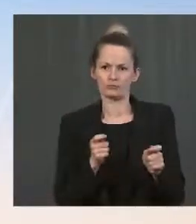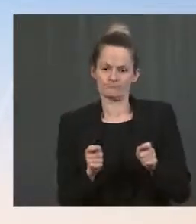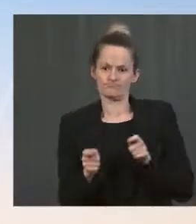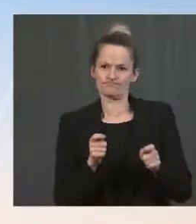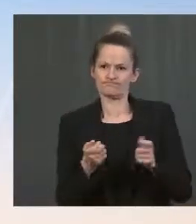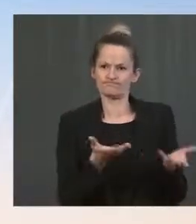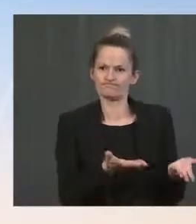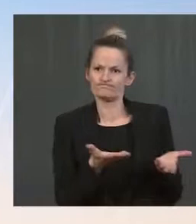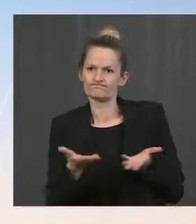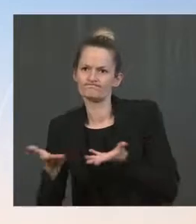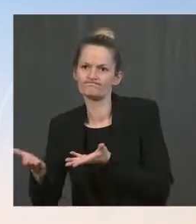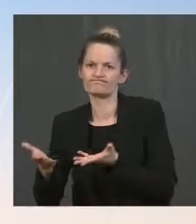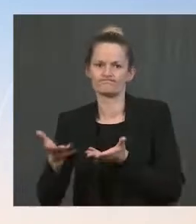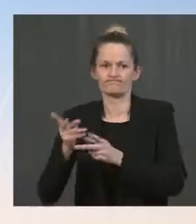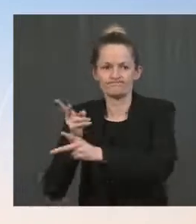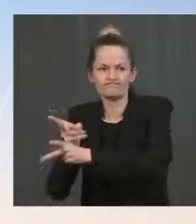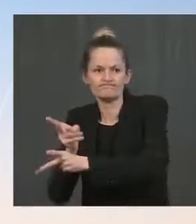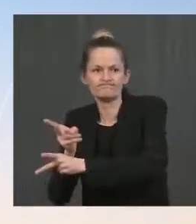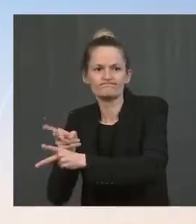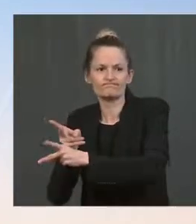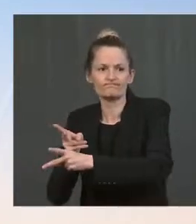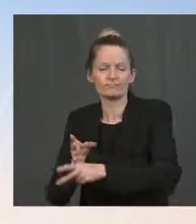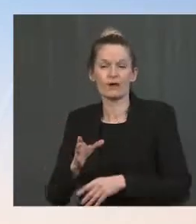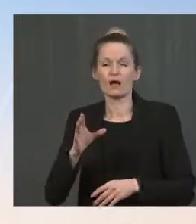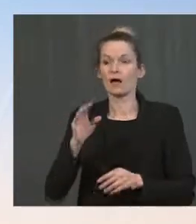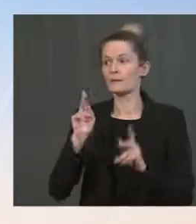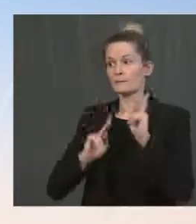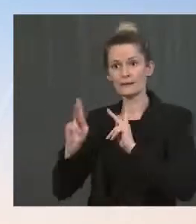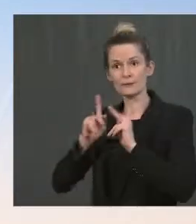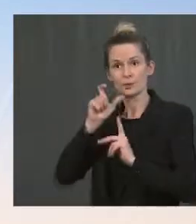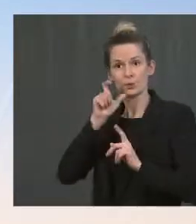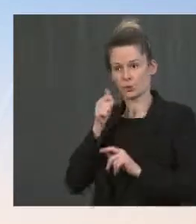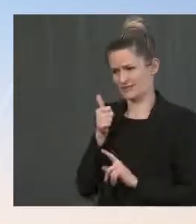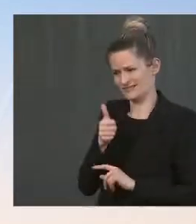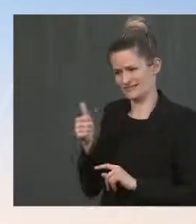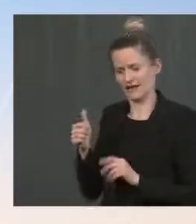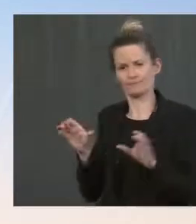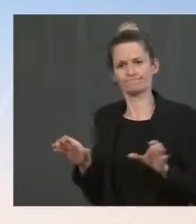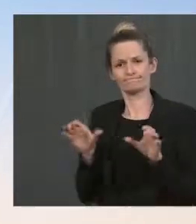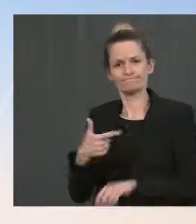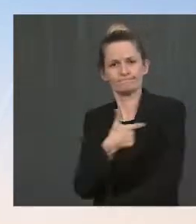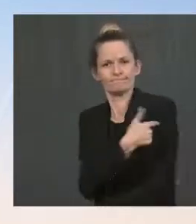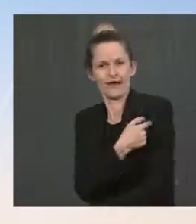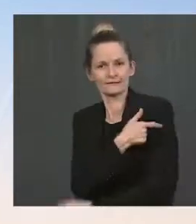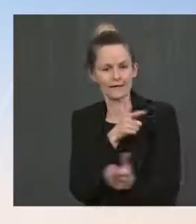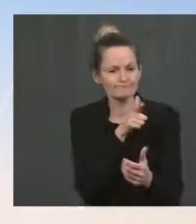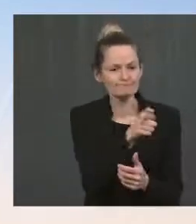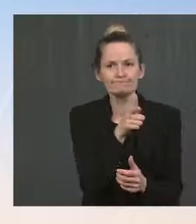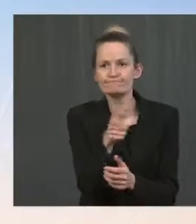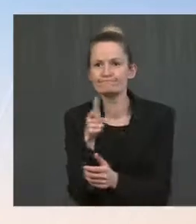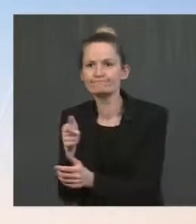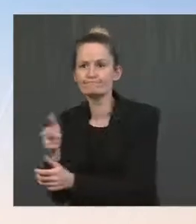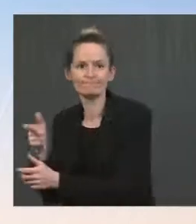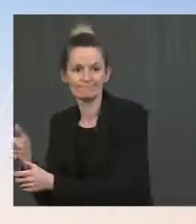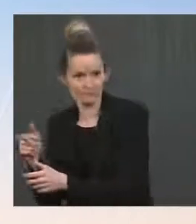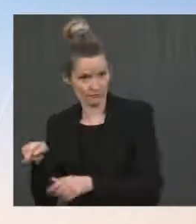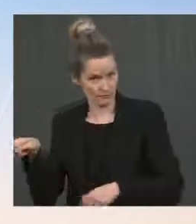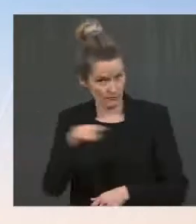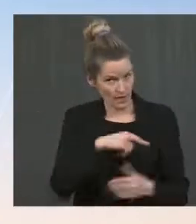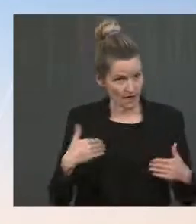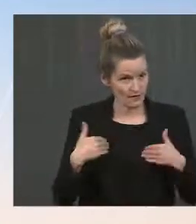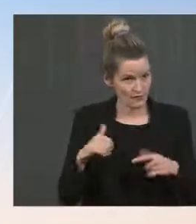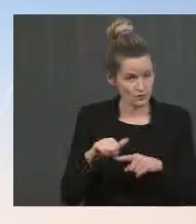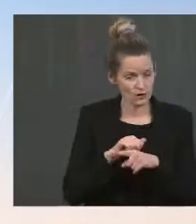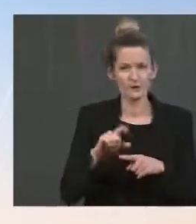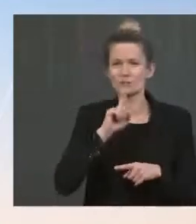those as well. But we are doing both. We think we can do both, and we will continue to do both from the United States. So a couple questions on Texas.